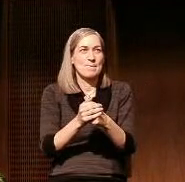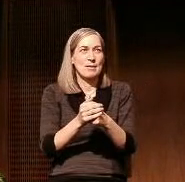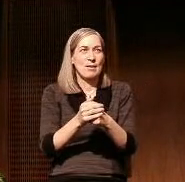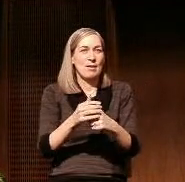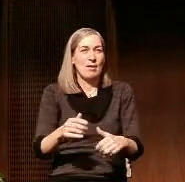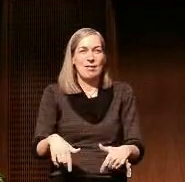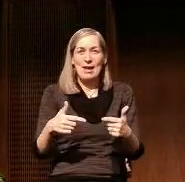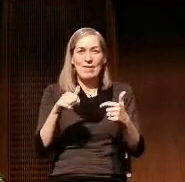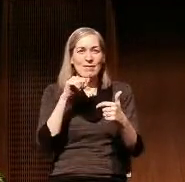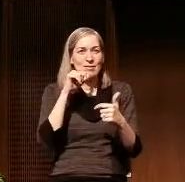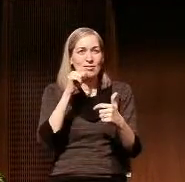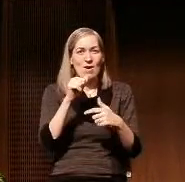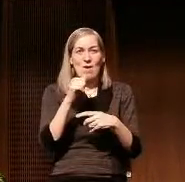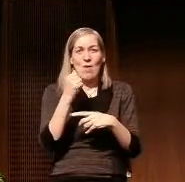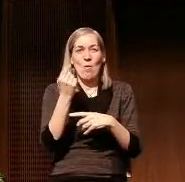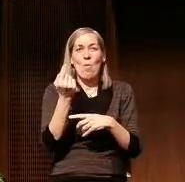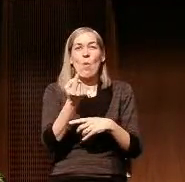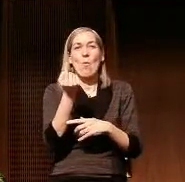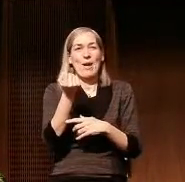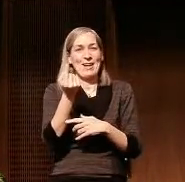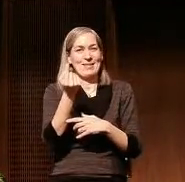is not always